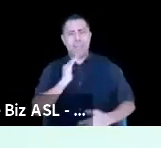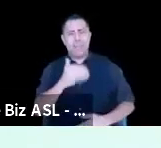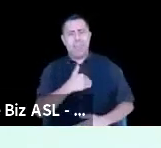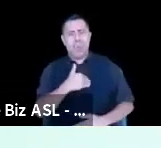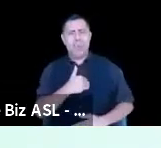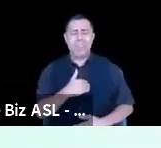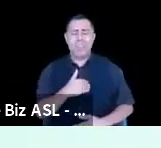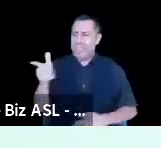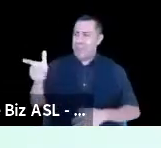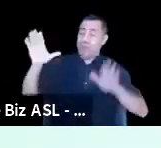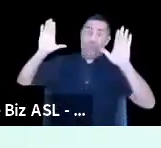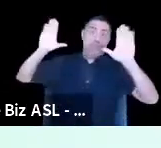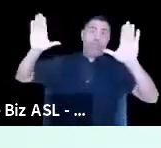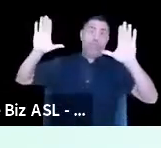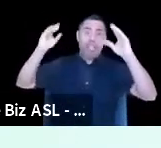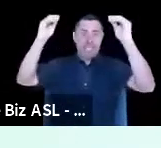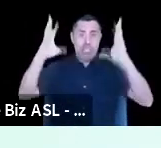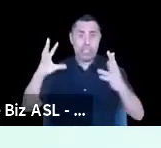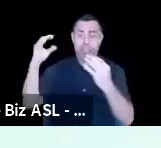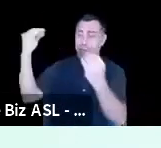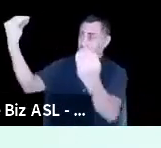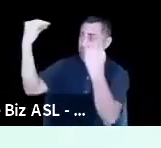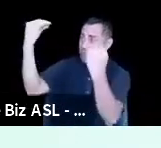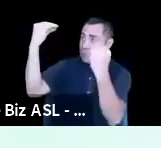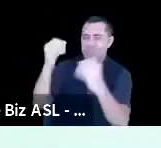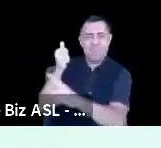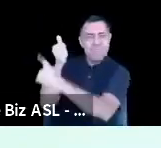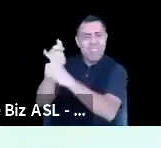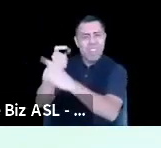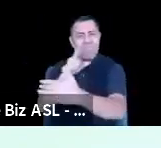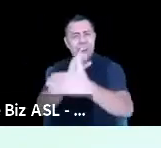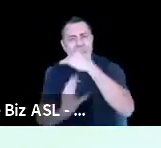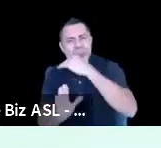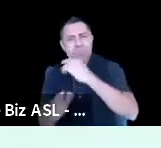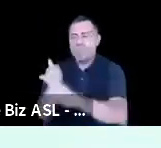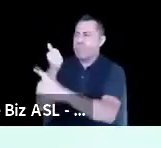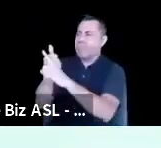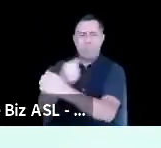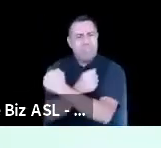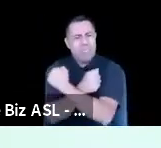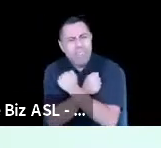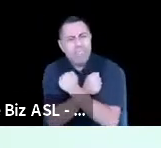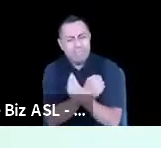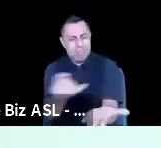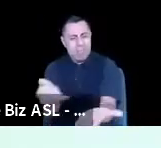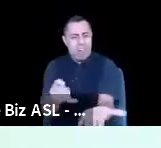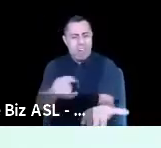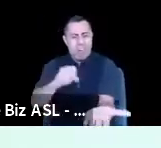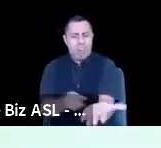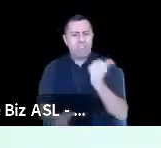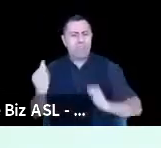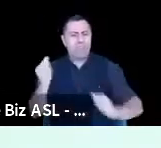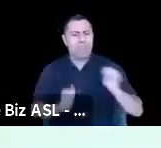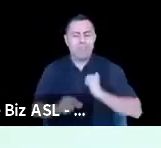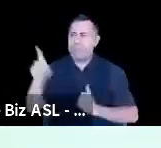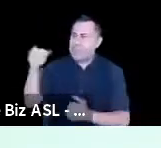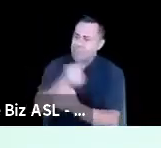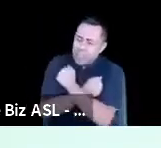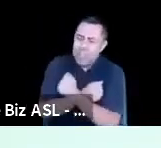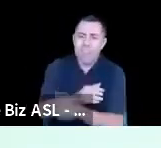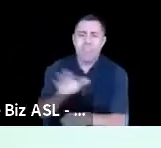maestro que fue para mí, por su humildad y por su amor a las artes, a su país y a todos los